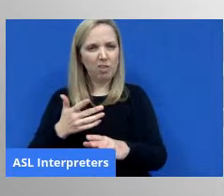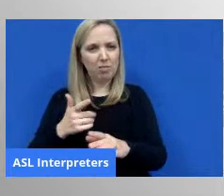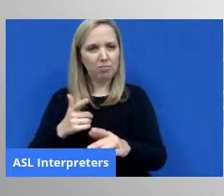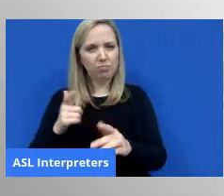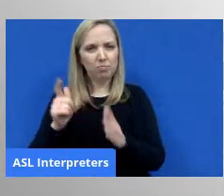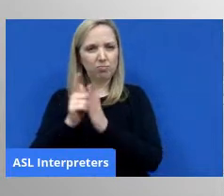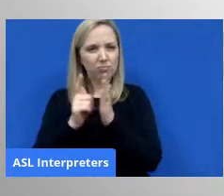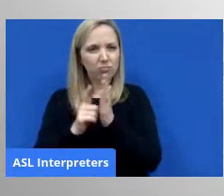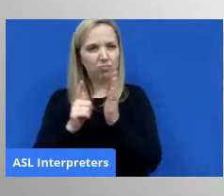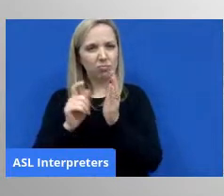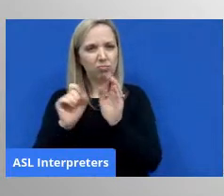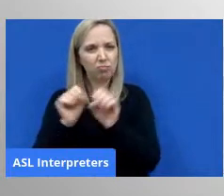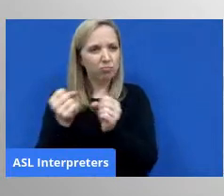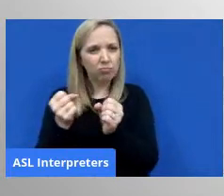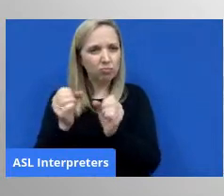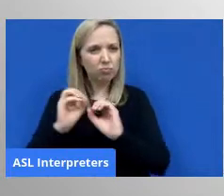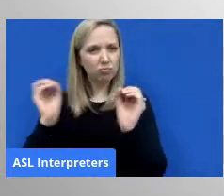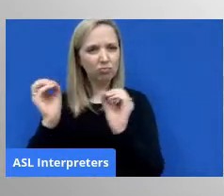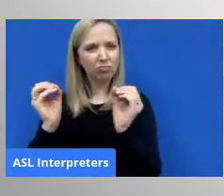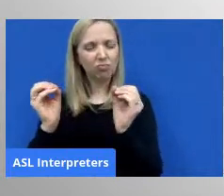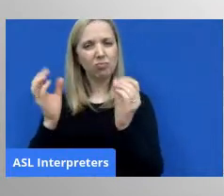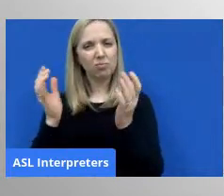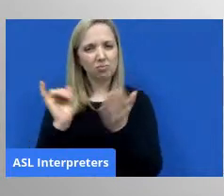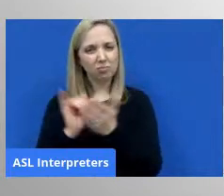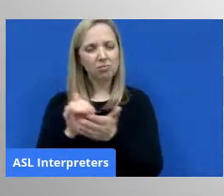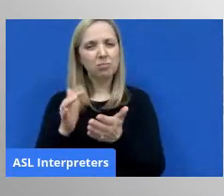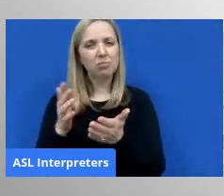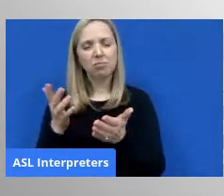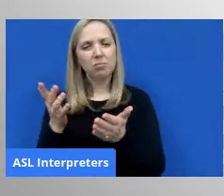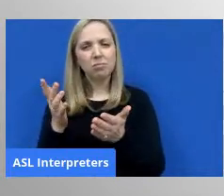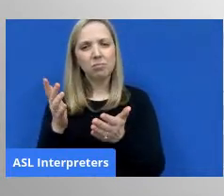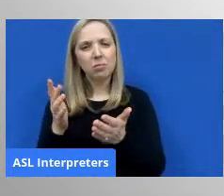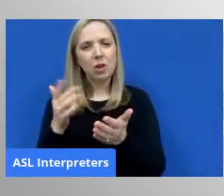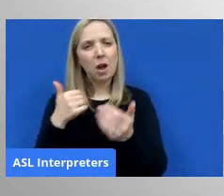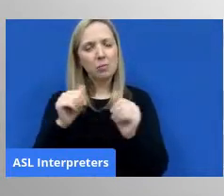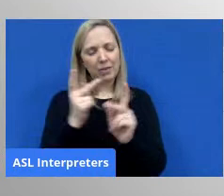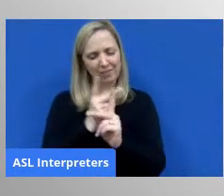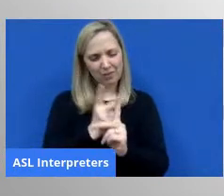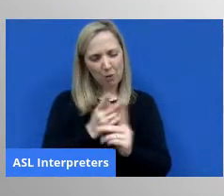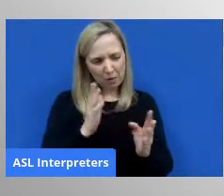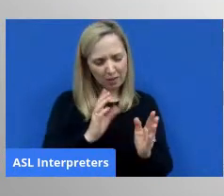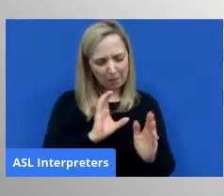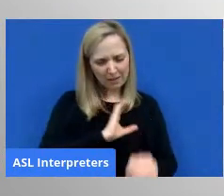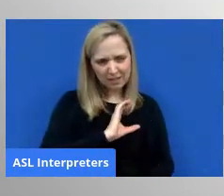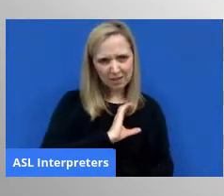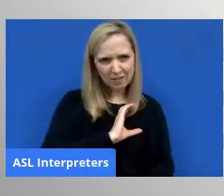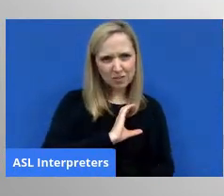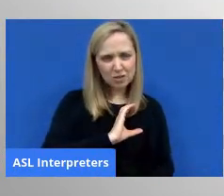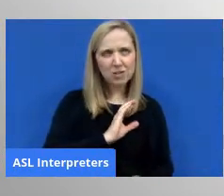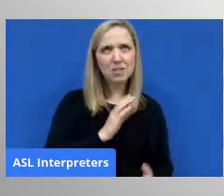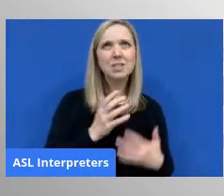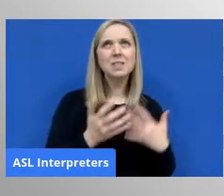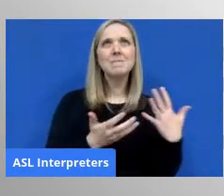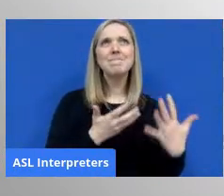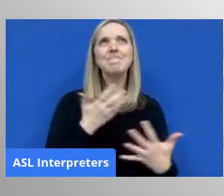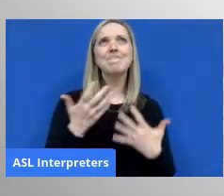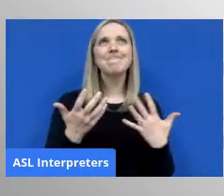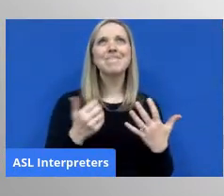weigh the idea that a police officer, again, is